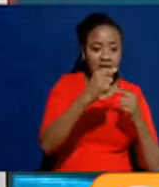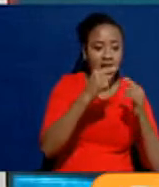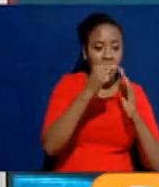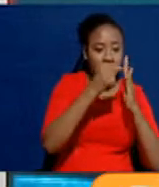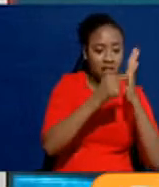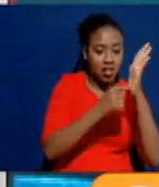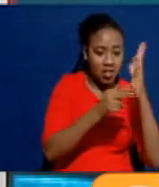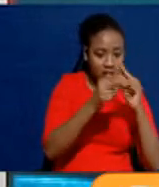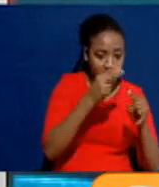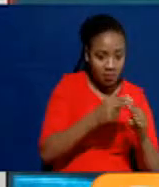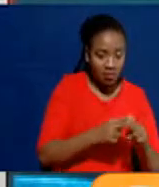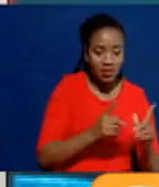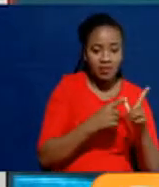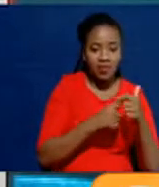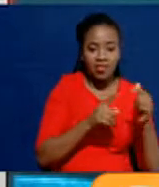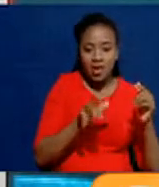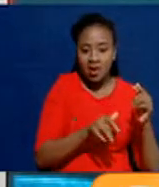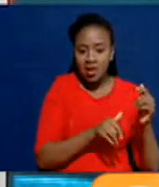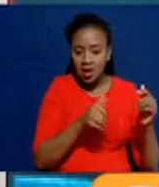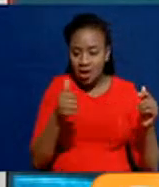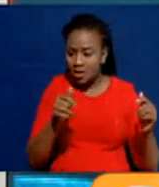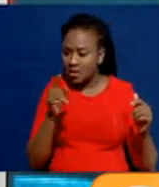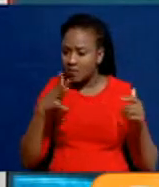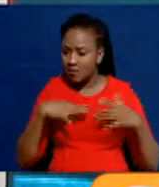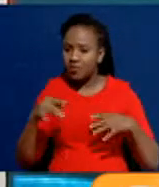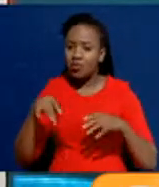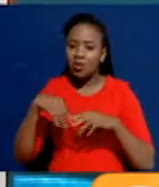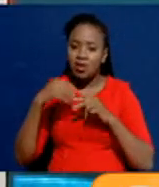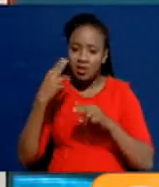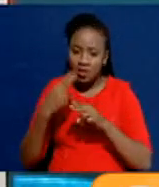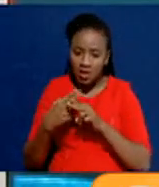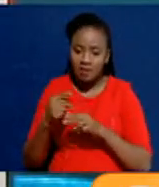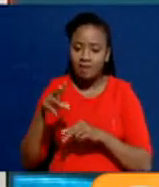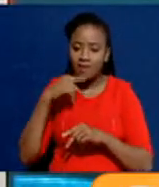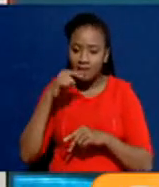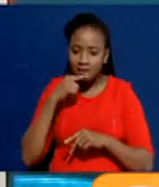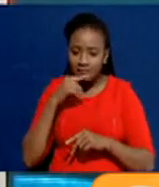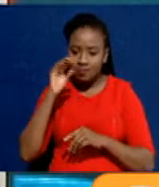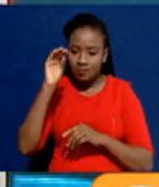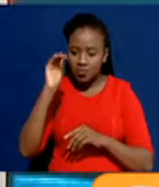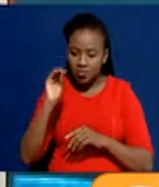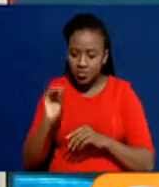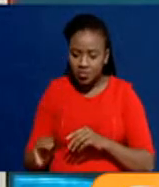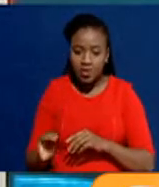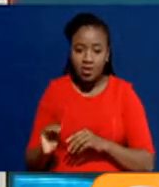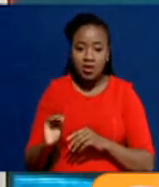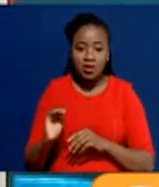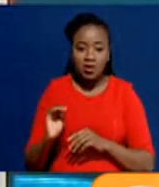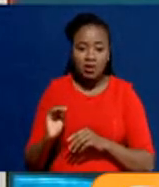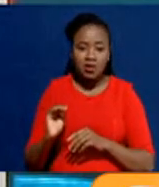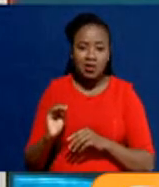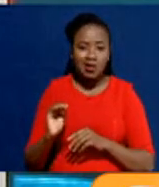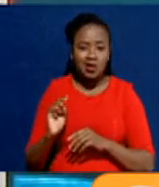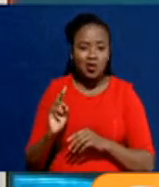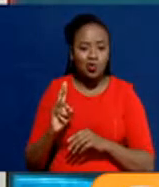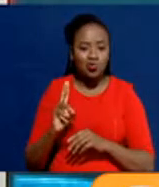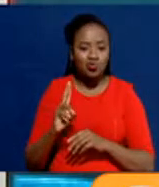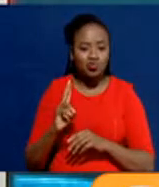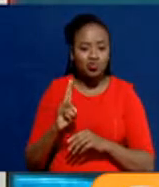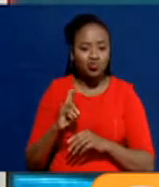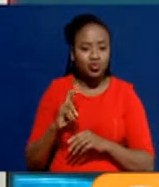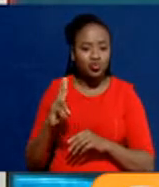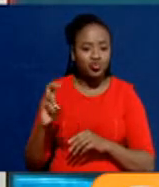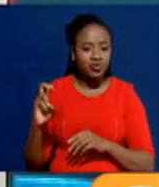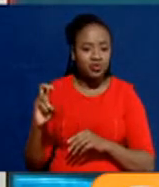named people to the positions of chief administrative secretaries. And around 2020, if I'm not mistaken about the